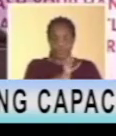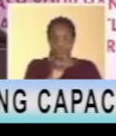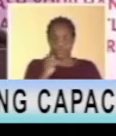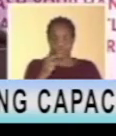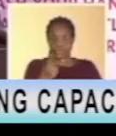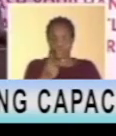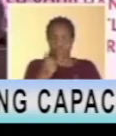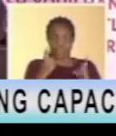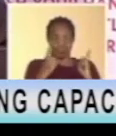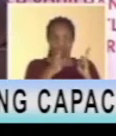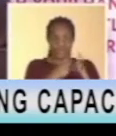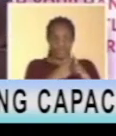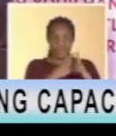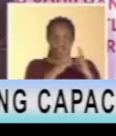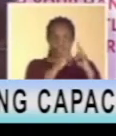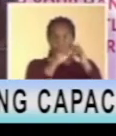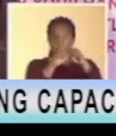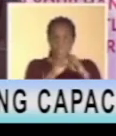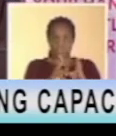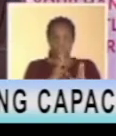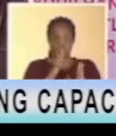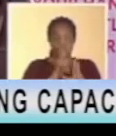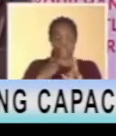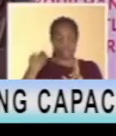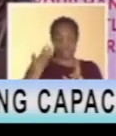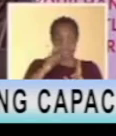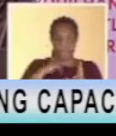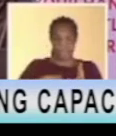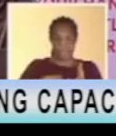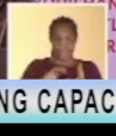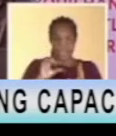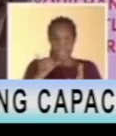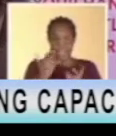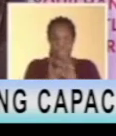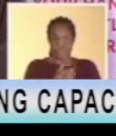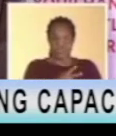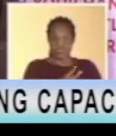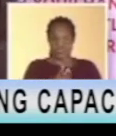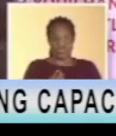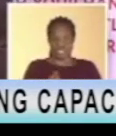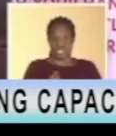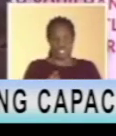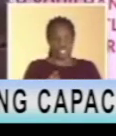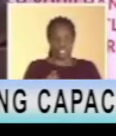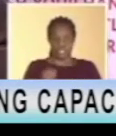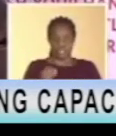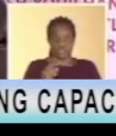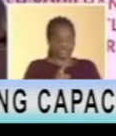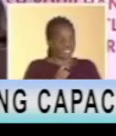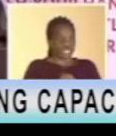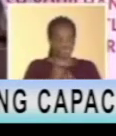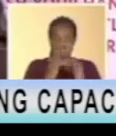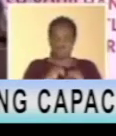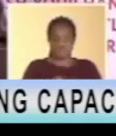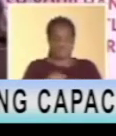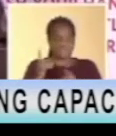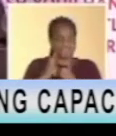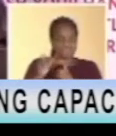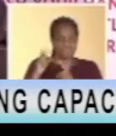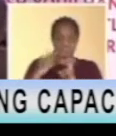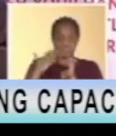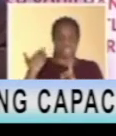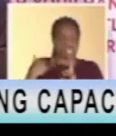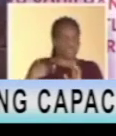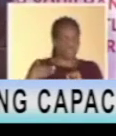22 are contacts to confirmed cases, while 20 indicated no known contact. Among those who